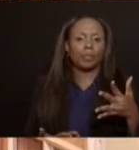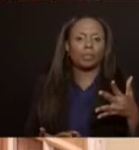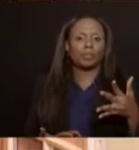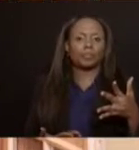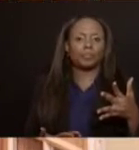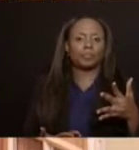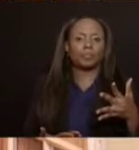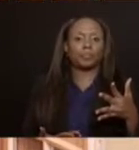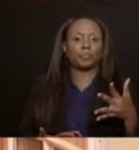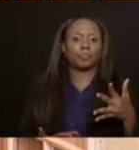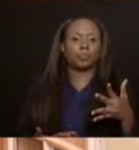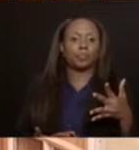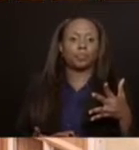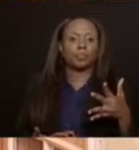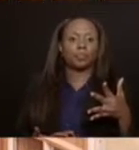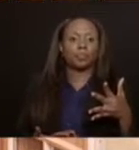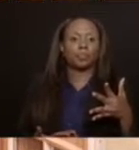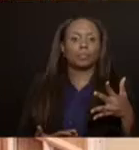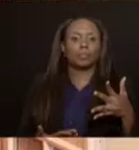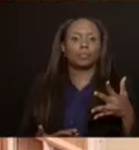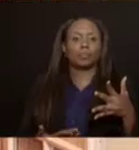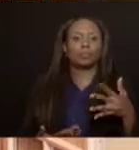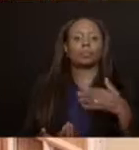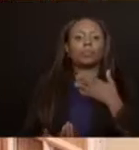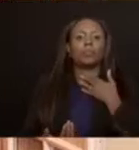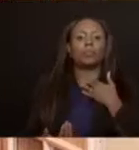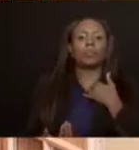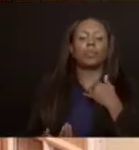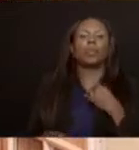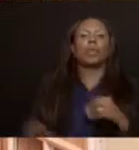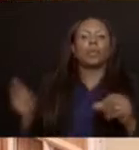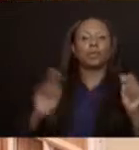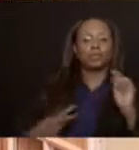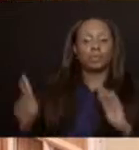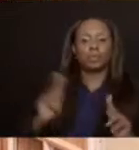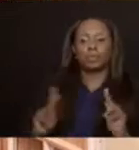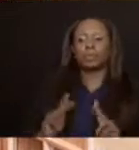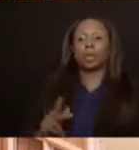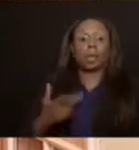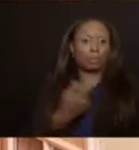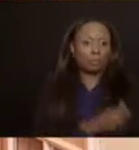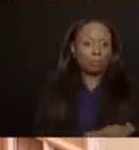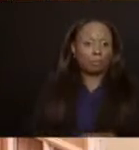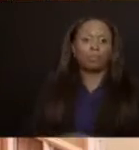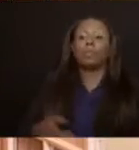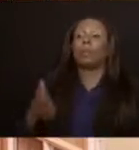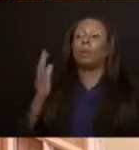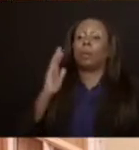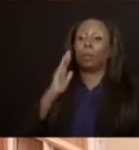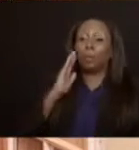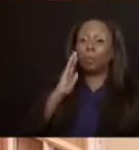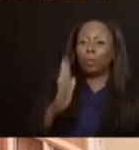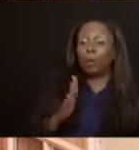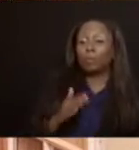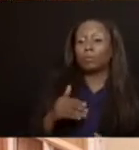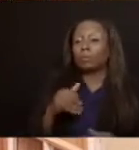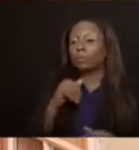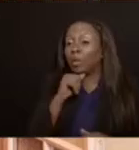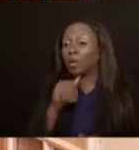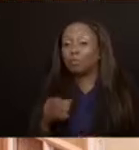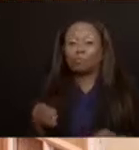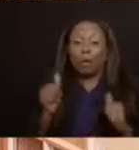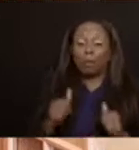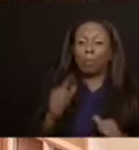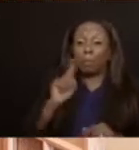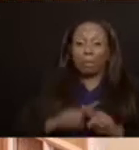who are vaccinated will have a less frequent regime, but study and go through the logic. The reality is that persons who are vaccinated are